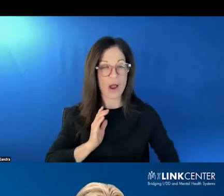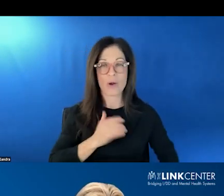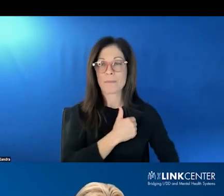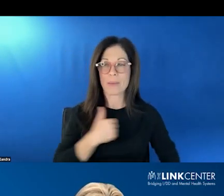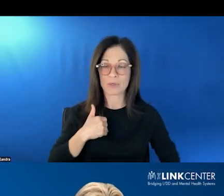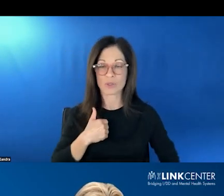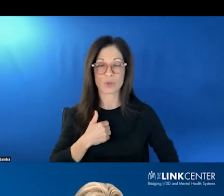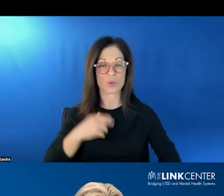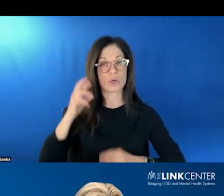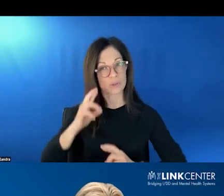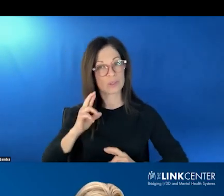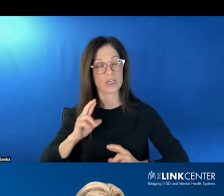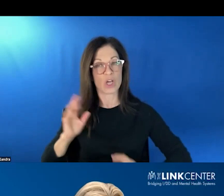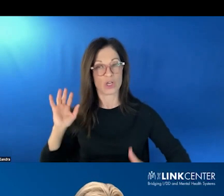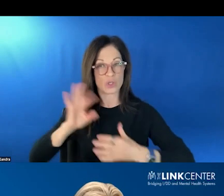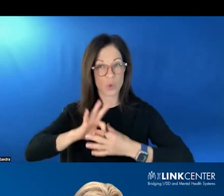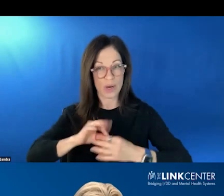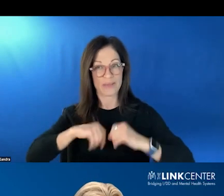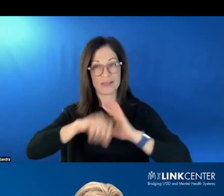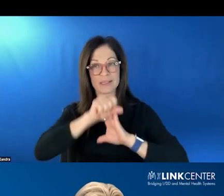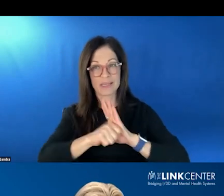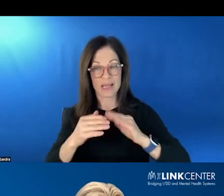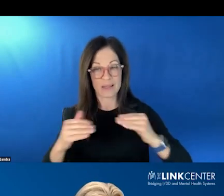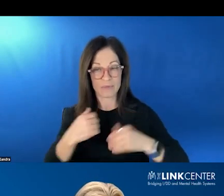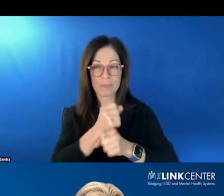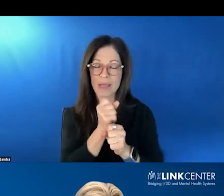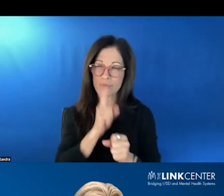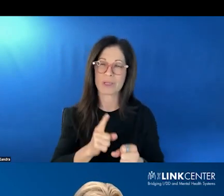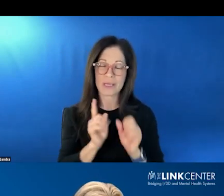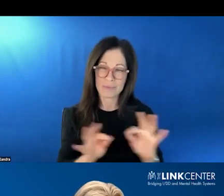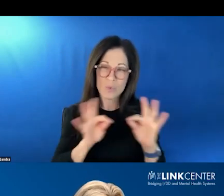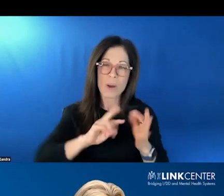join forces at the state level to really make meaningful change